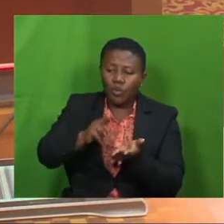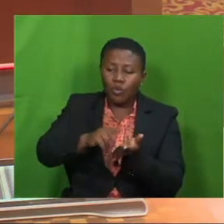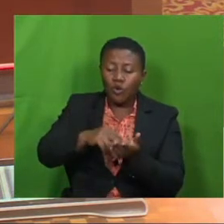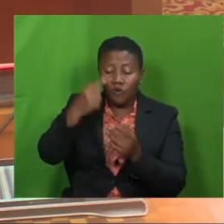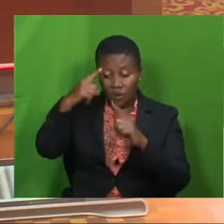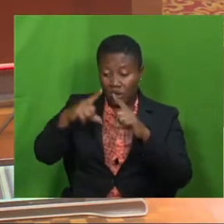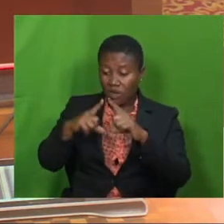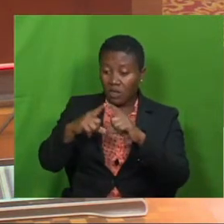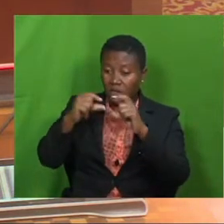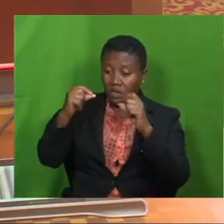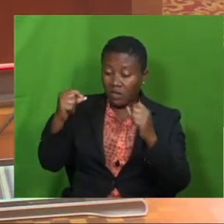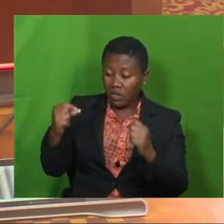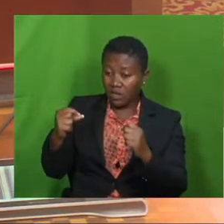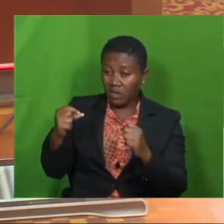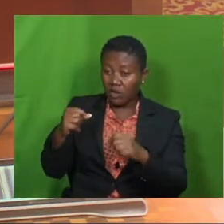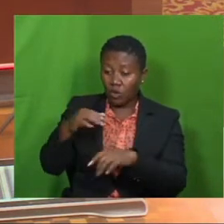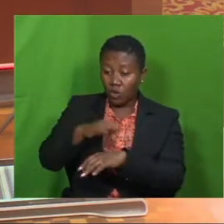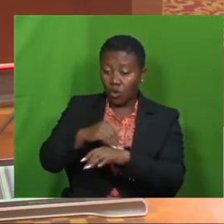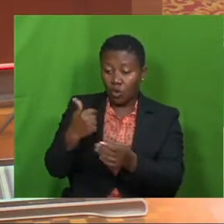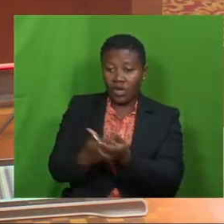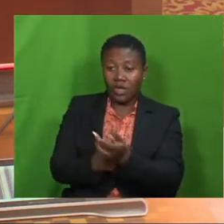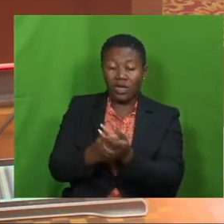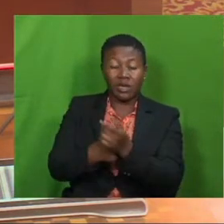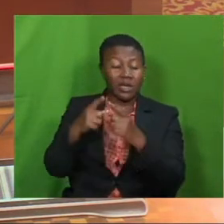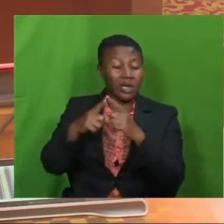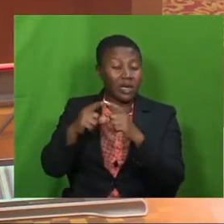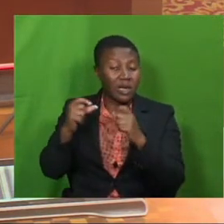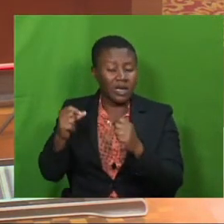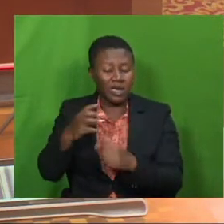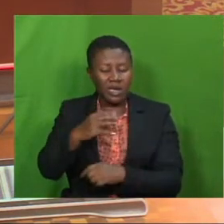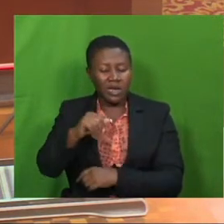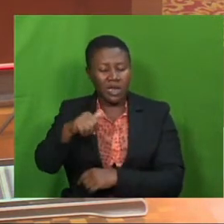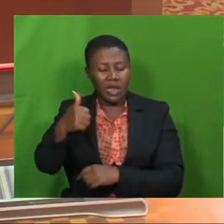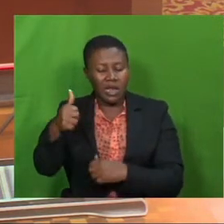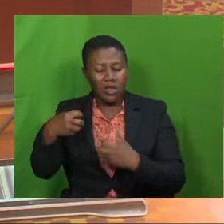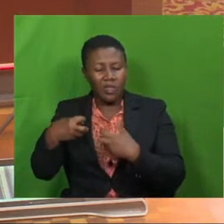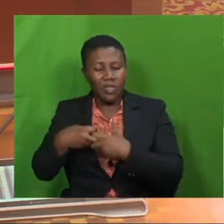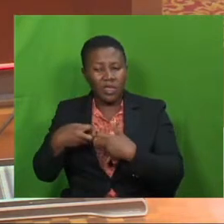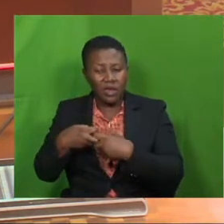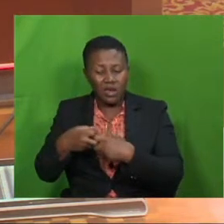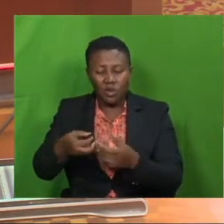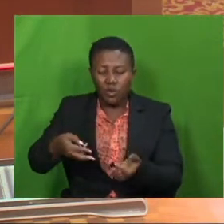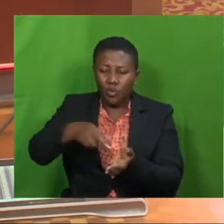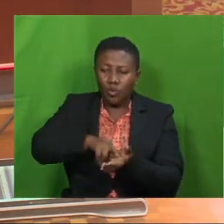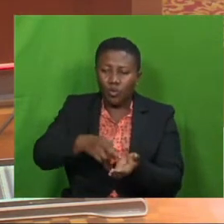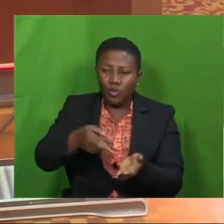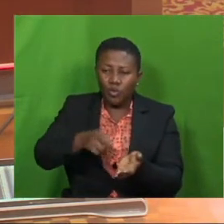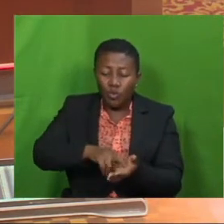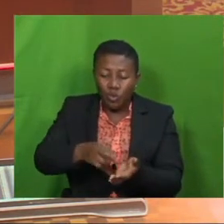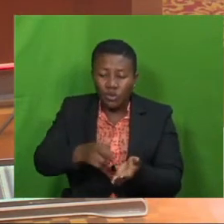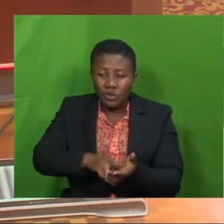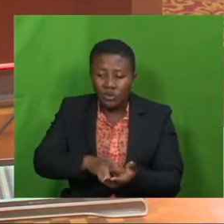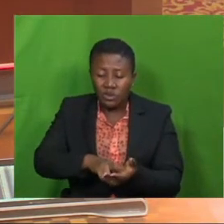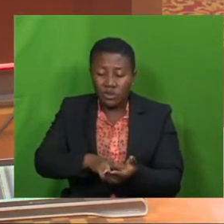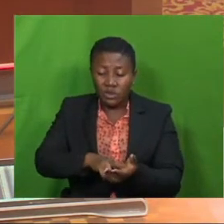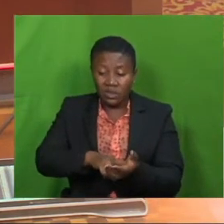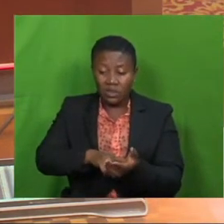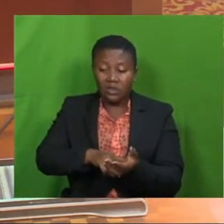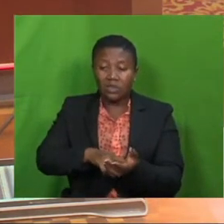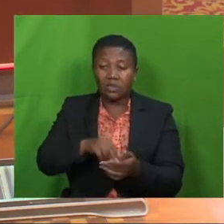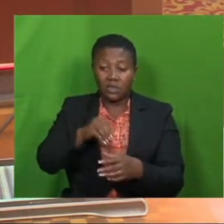card, also known as Ghana card, and other electronic registration currently ongoing in the